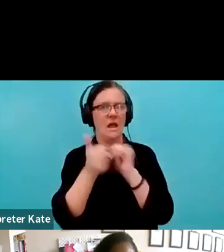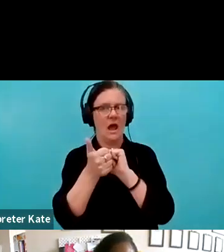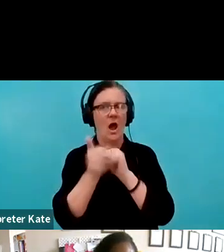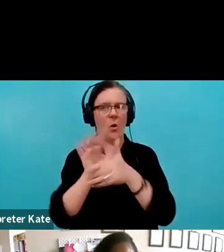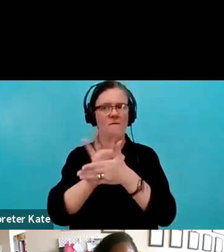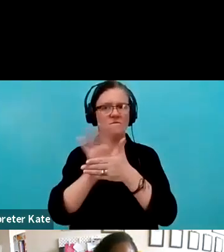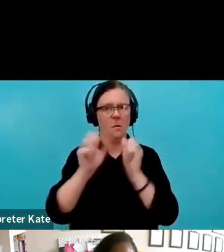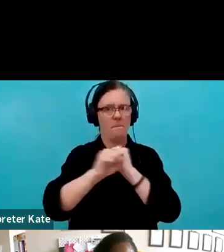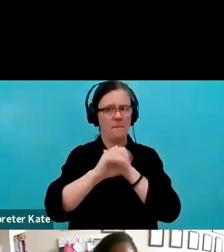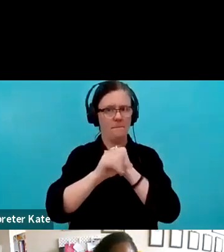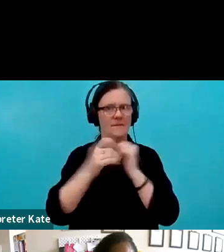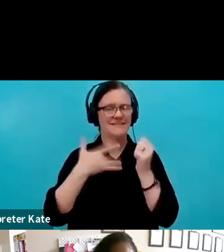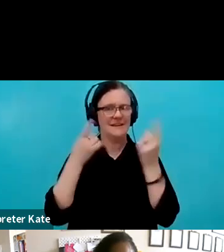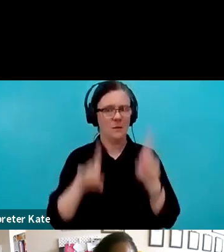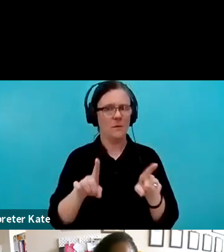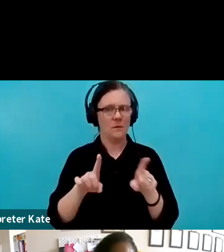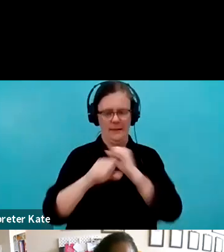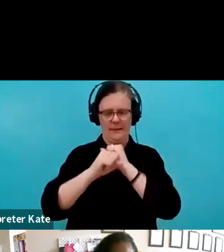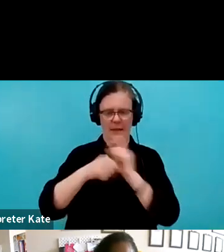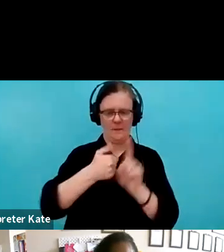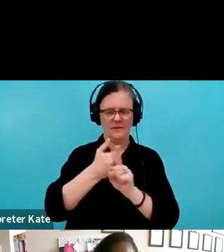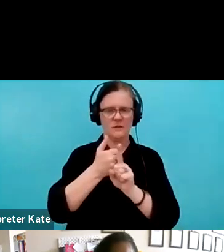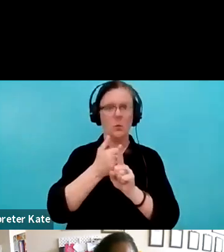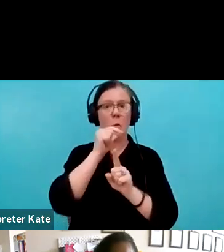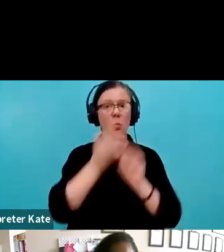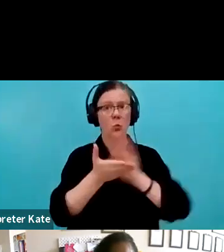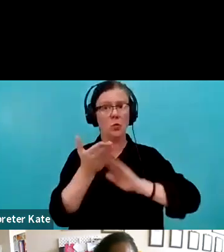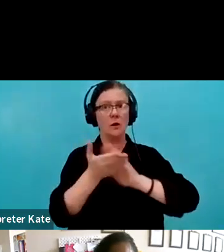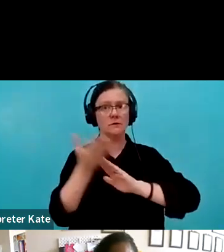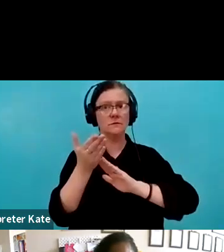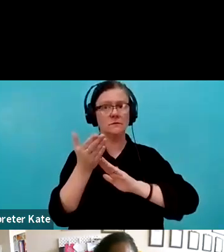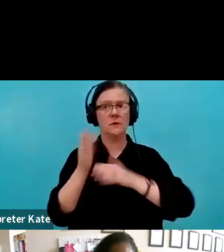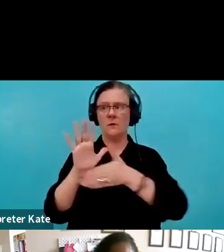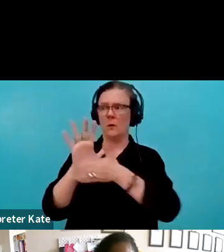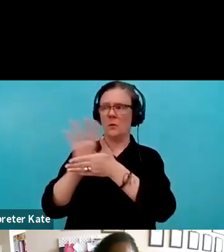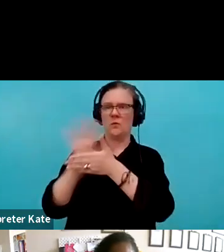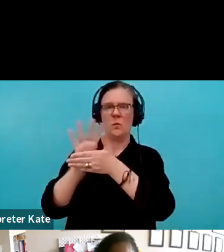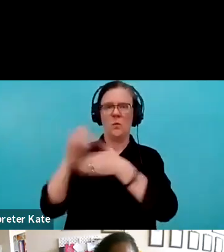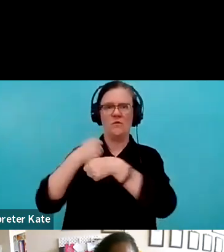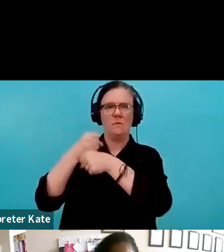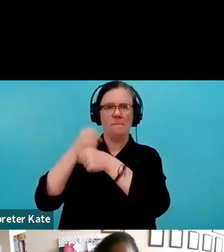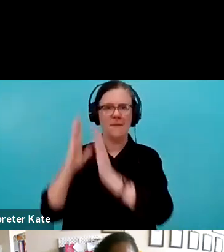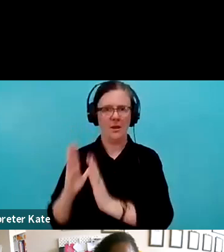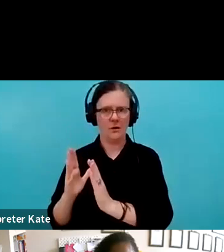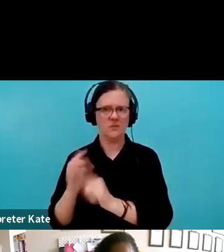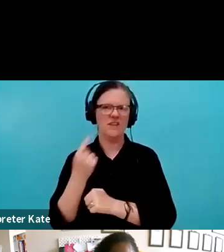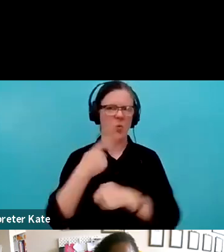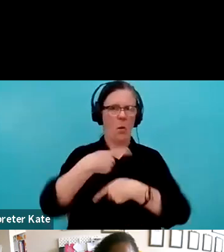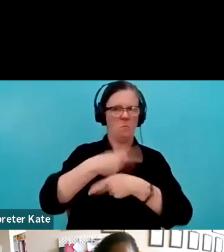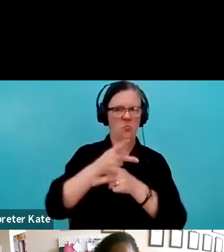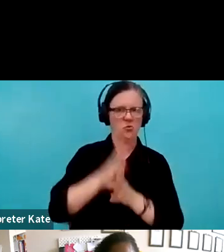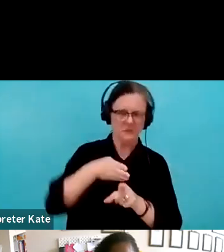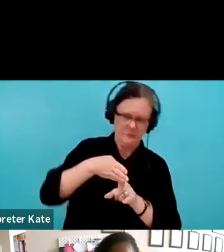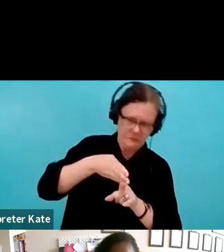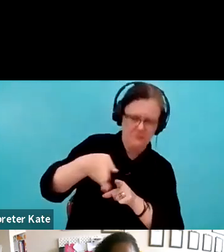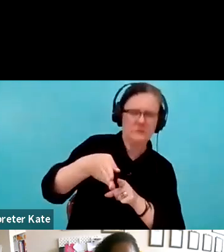structured is that the campaign is kind of run by the filmmakers, and maybe like an impact producer who specializes in running